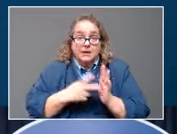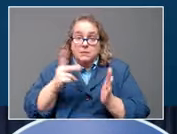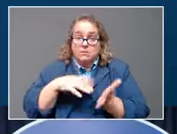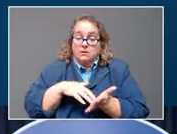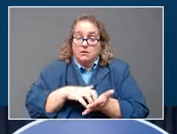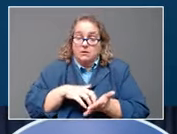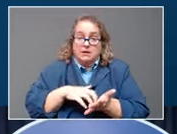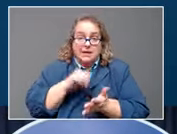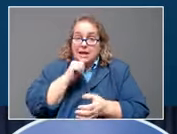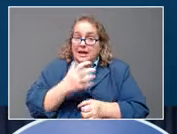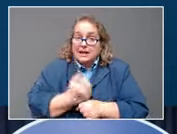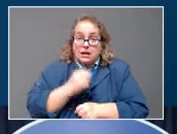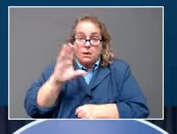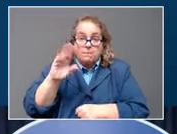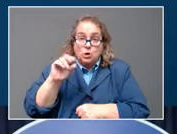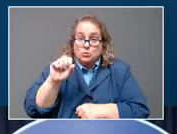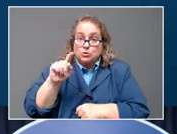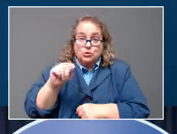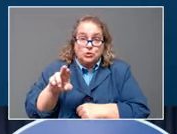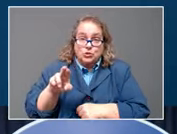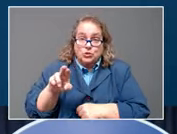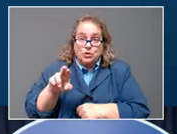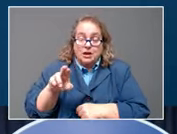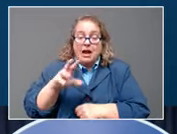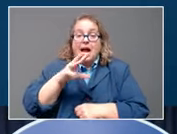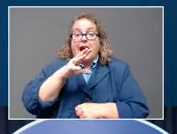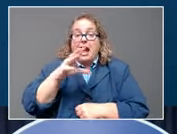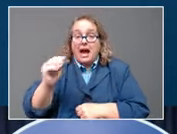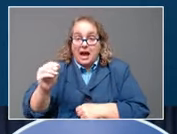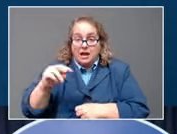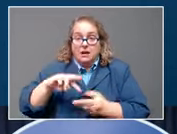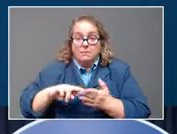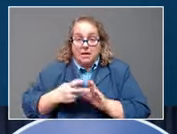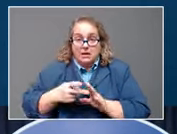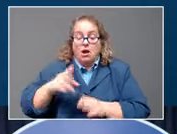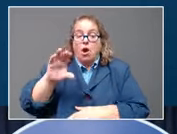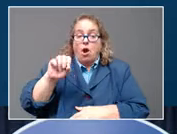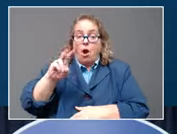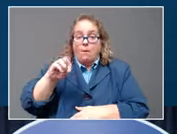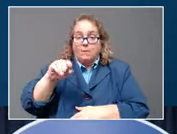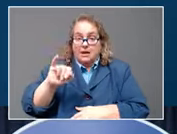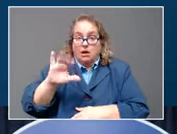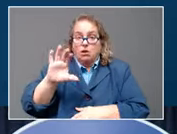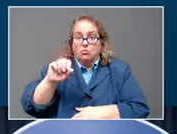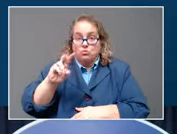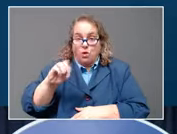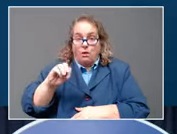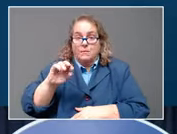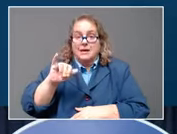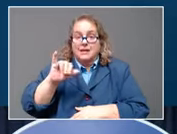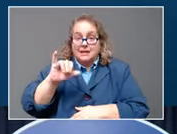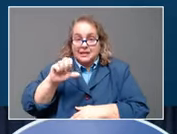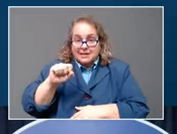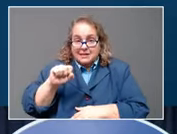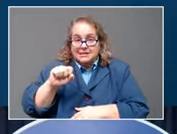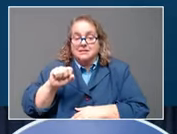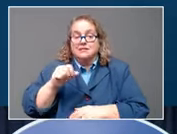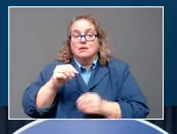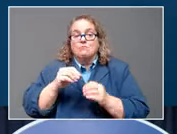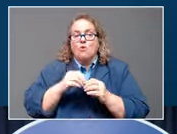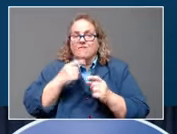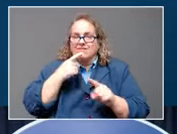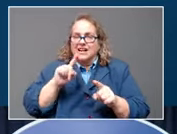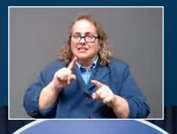booster. And it's that Omicron is more effective at getting past the vaccines. But then look, go